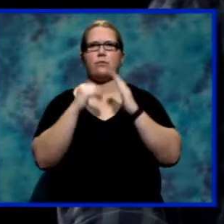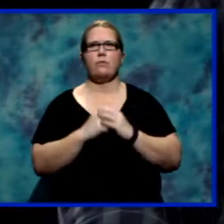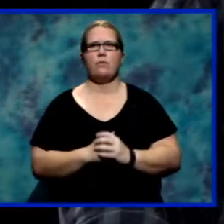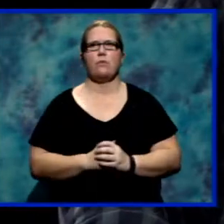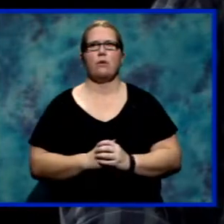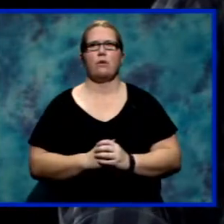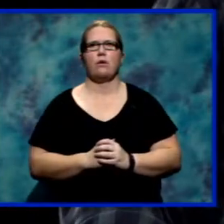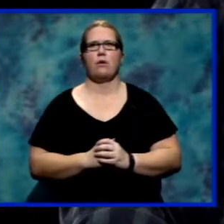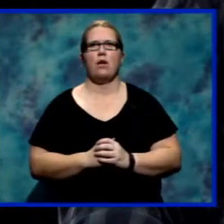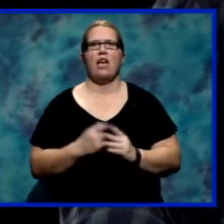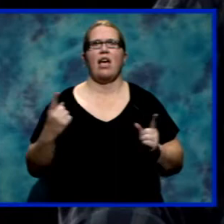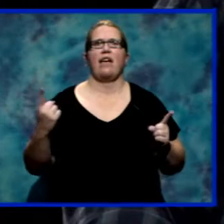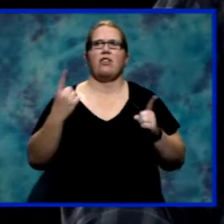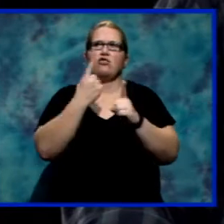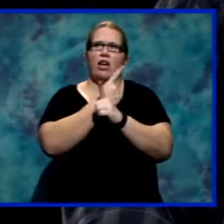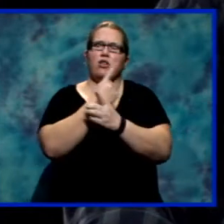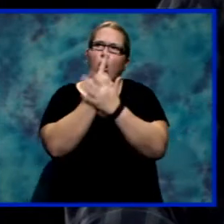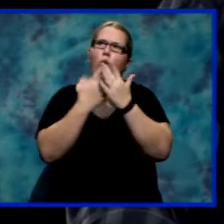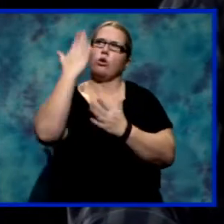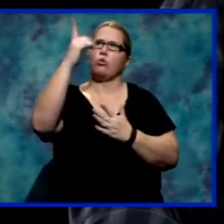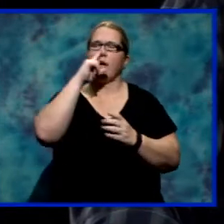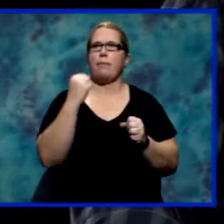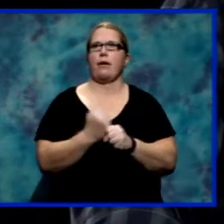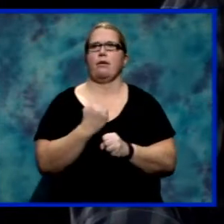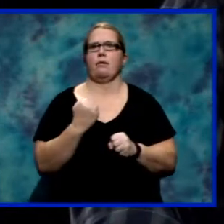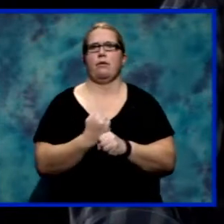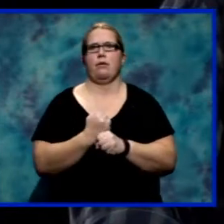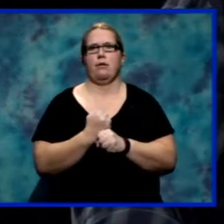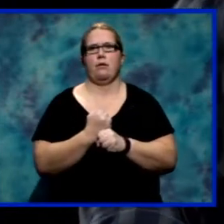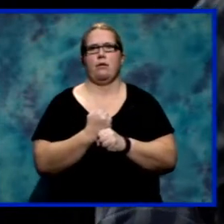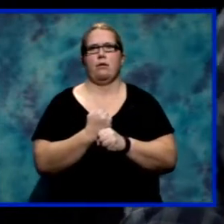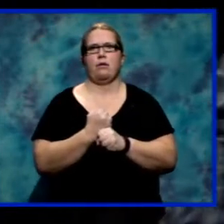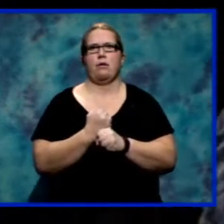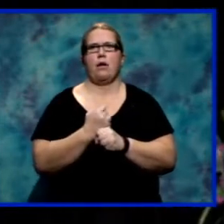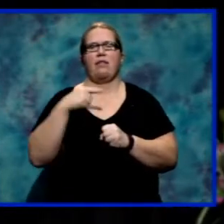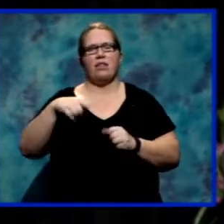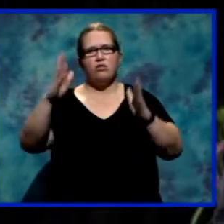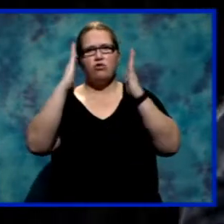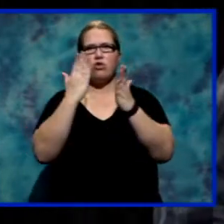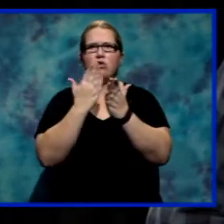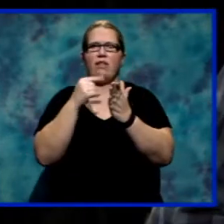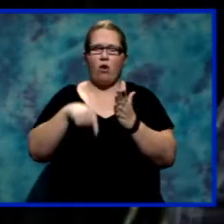and affect the change only you can. May this church, Lord,